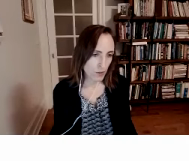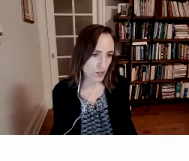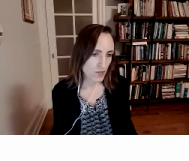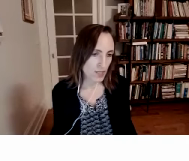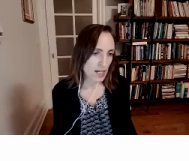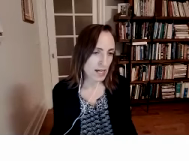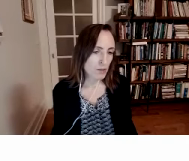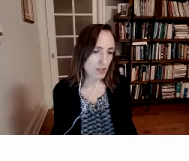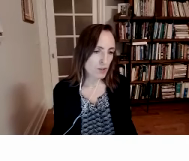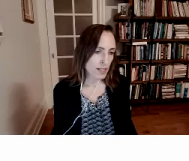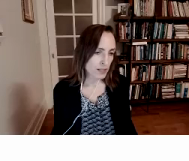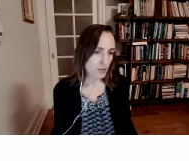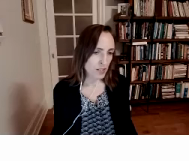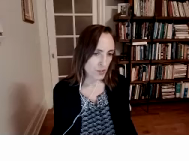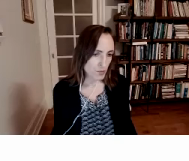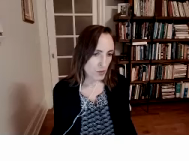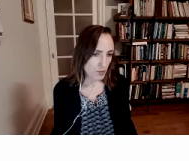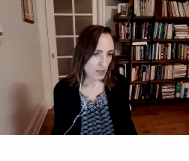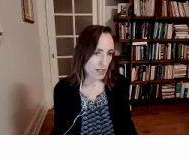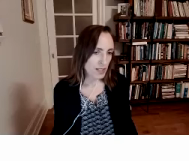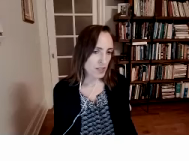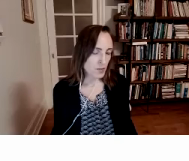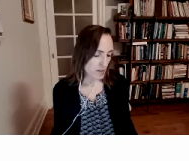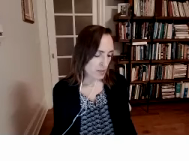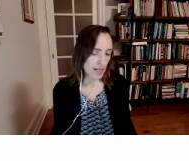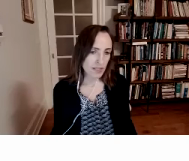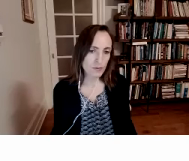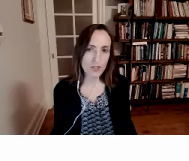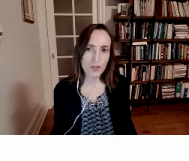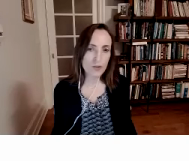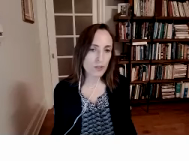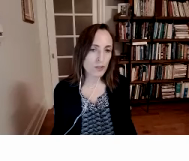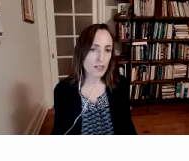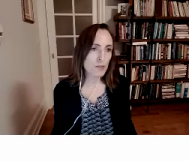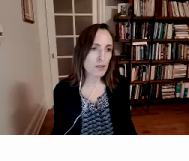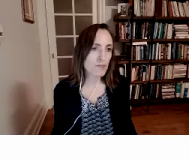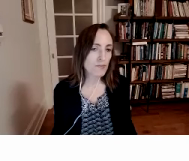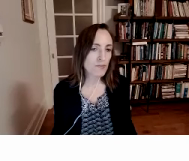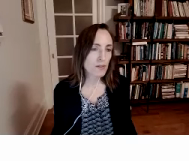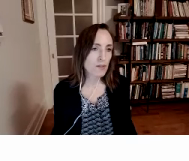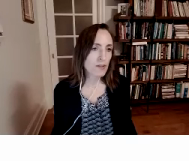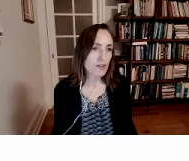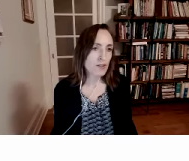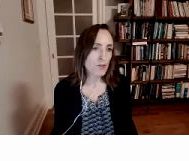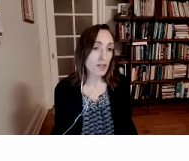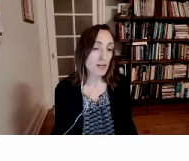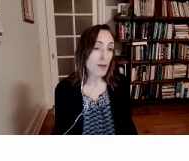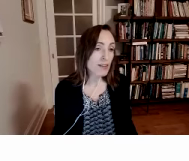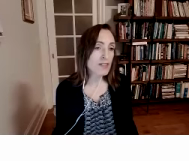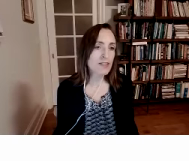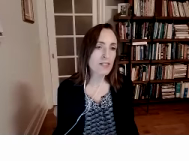not focused. We also looked at interactions between the experiment and the information structure label. So